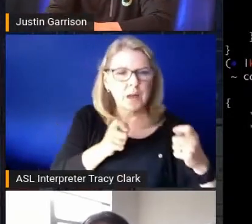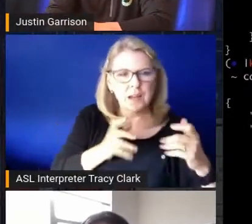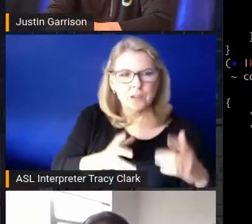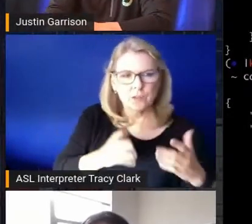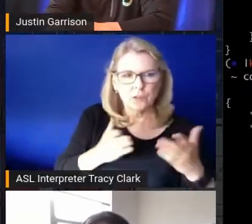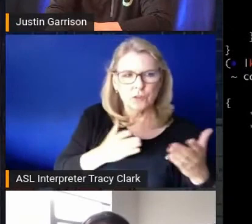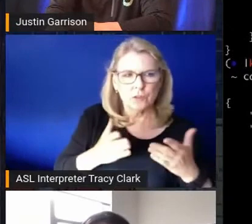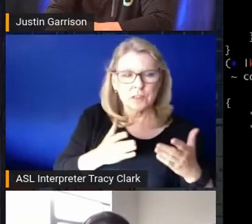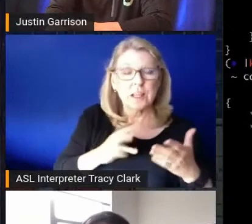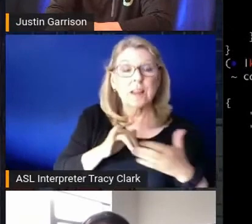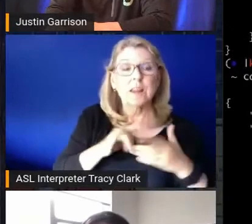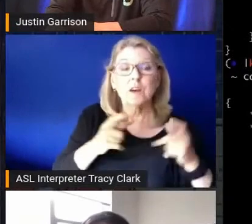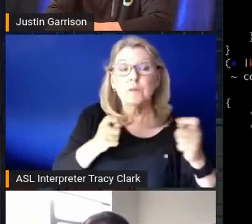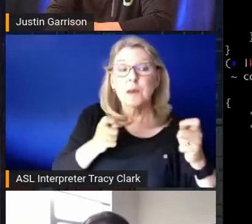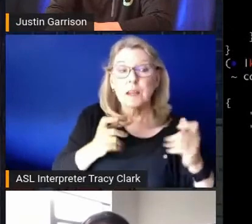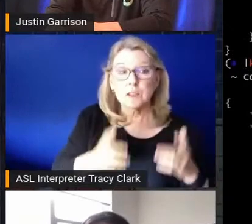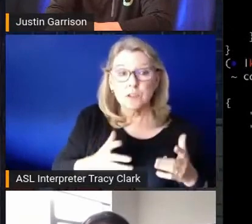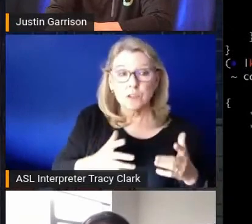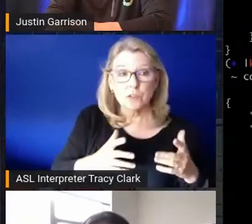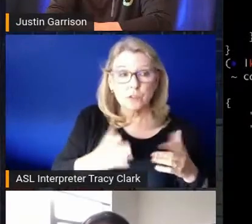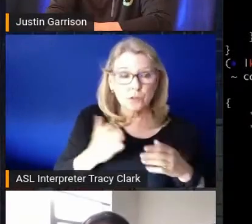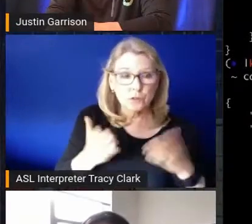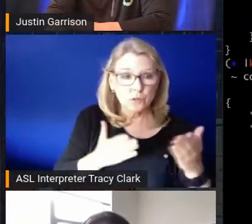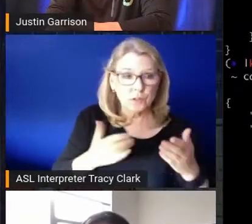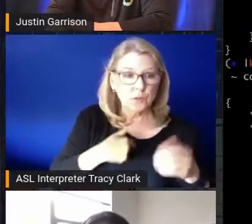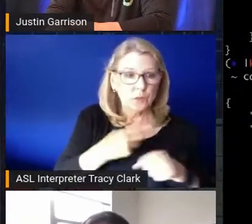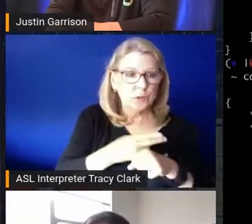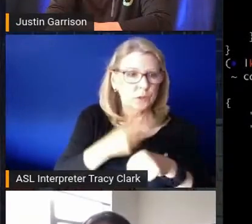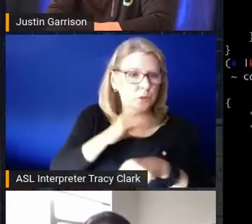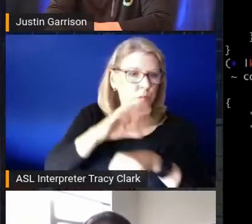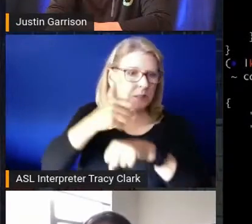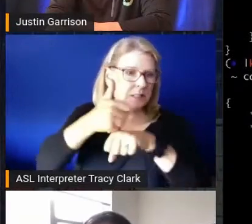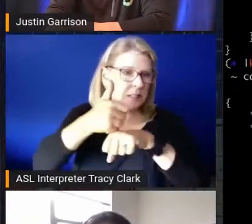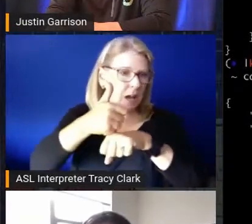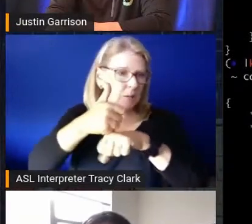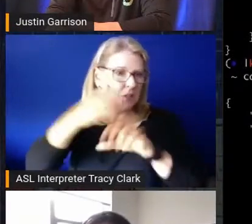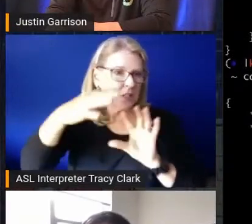to establish this connection channel between AWS and the connector.